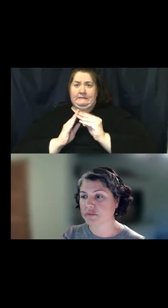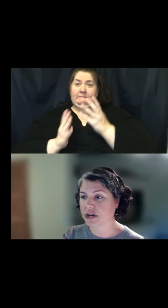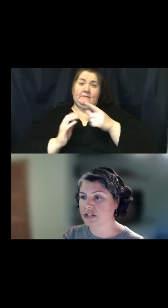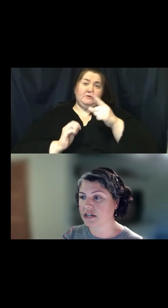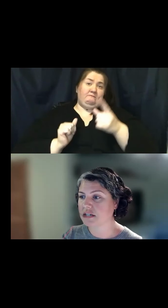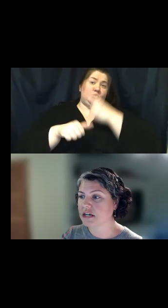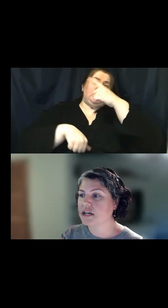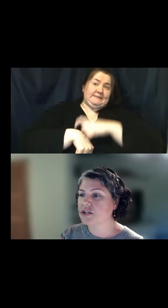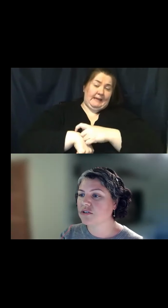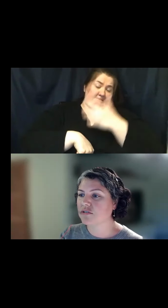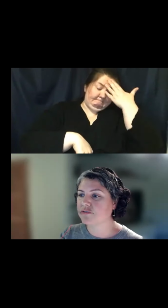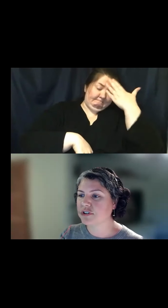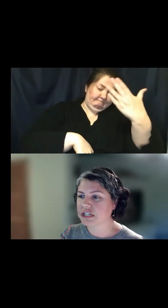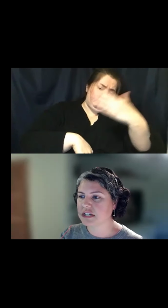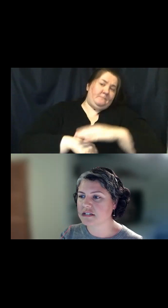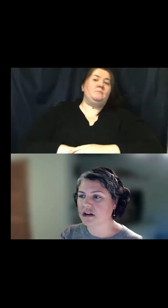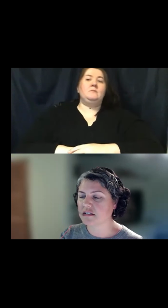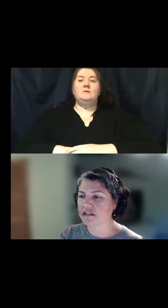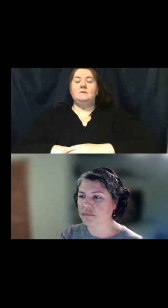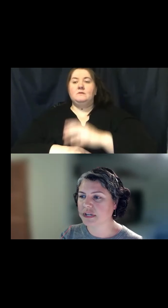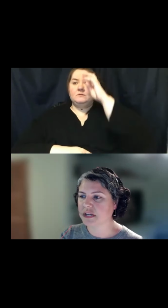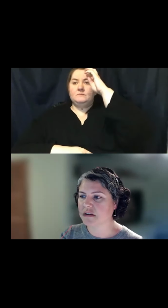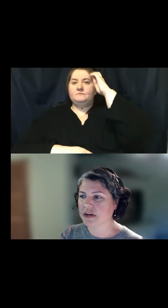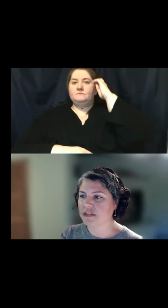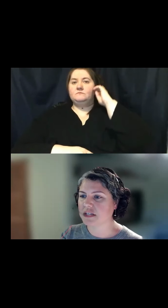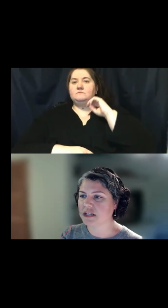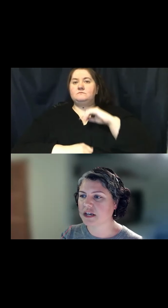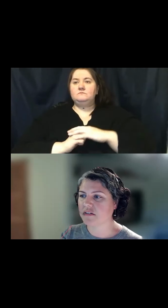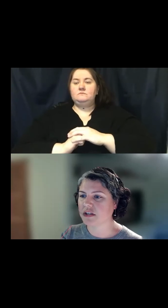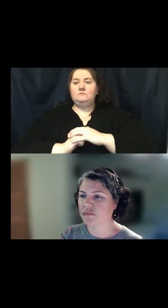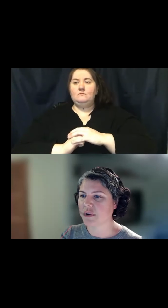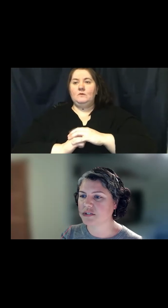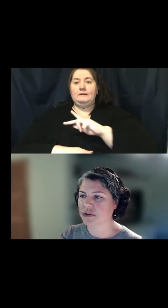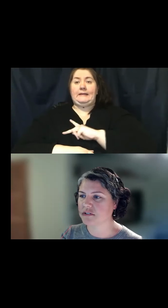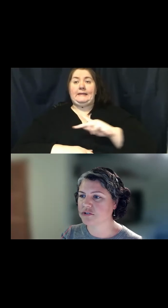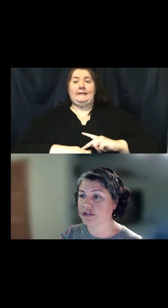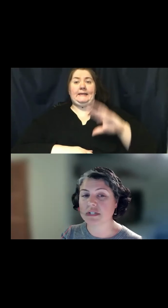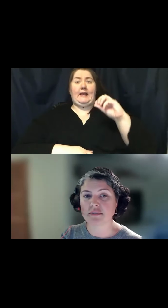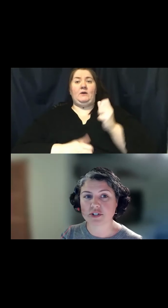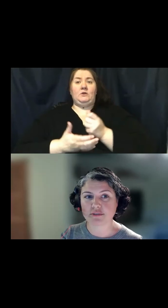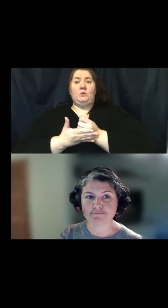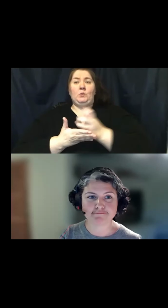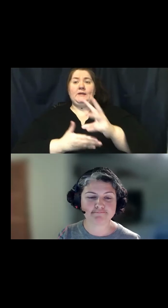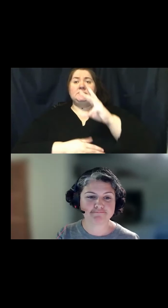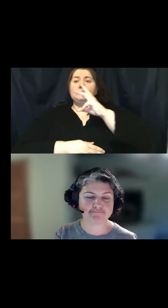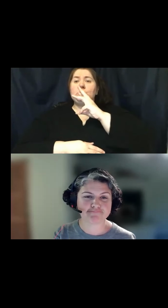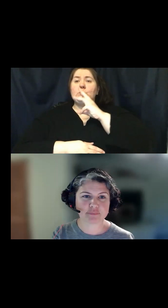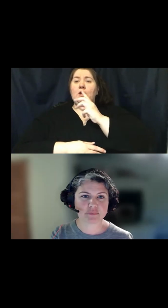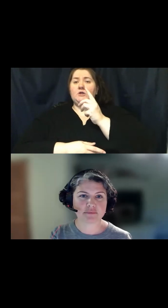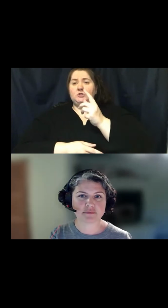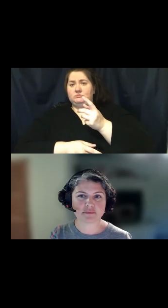into the project. So first, I'd like to talk a little bit about the King County Wastewater Treatment Division.